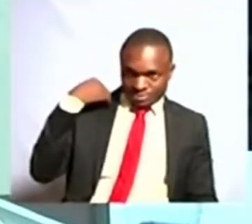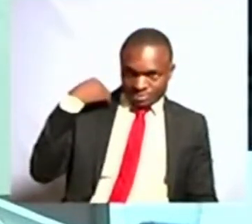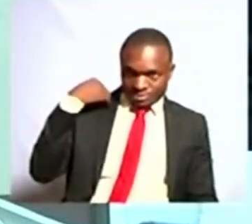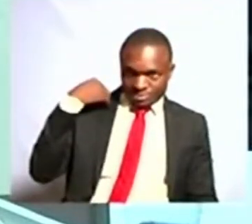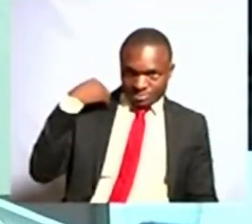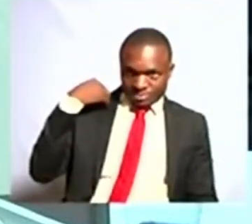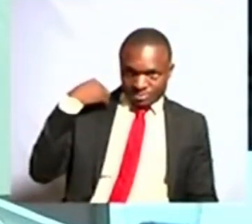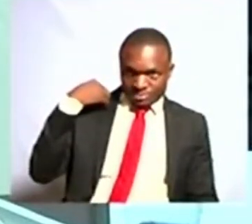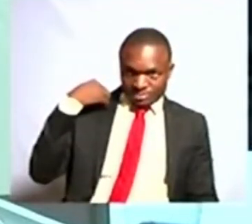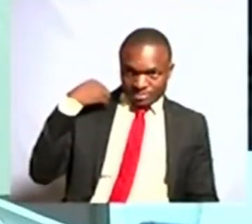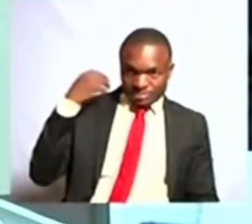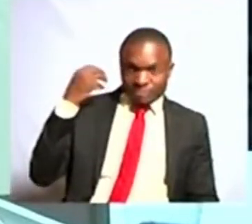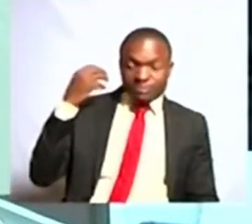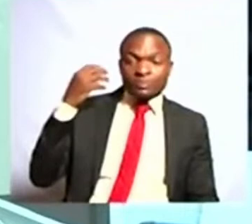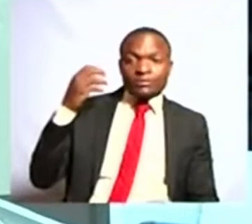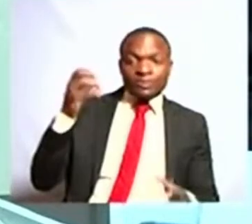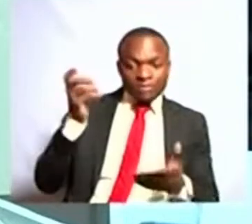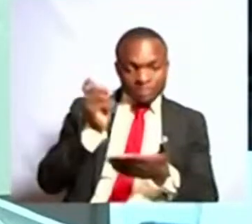originated a letter